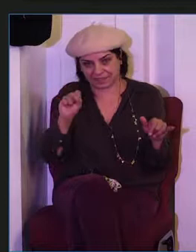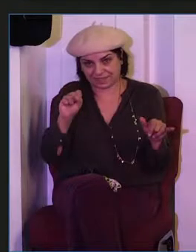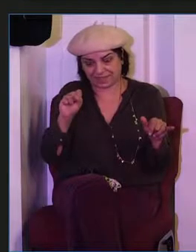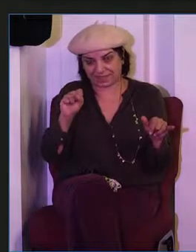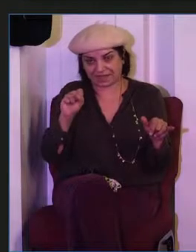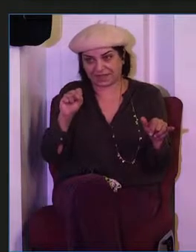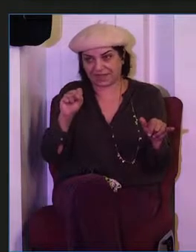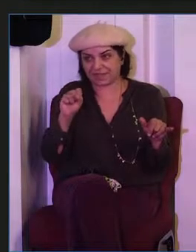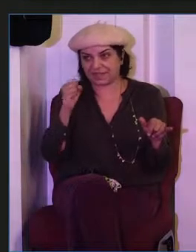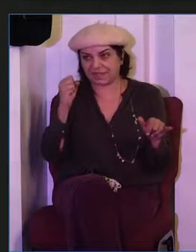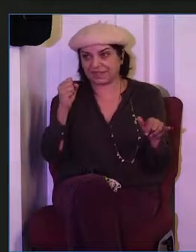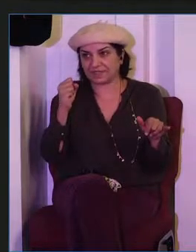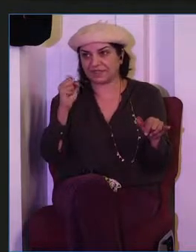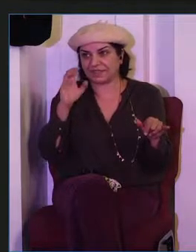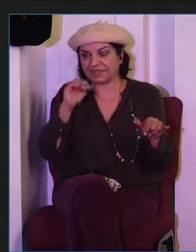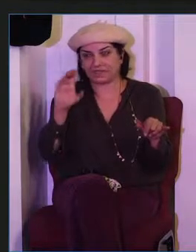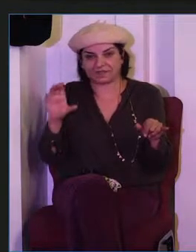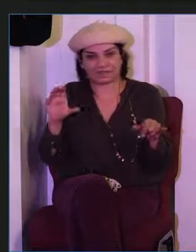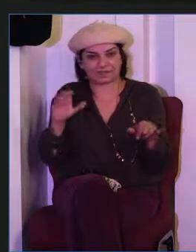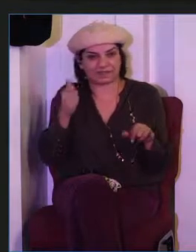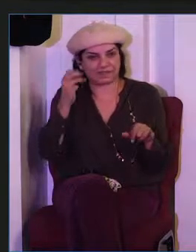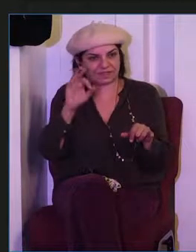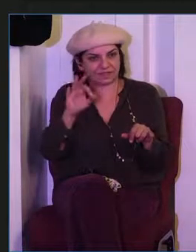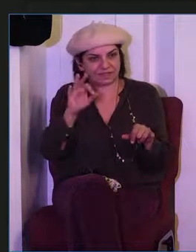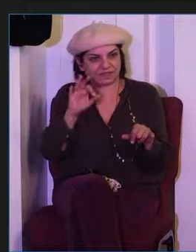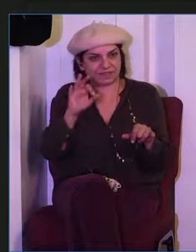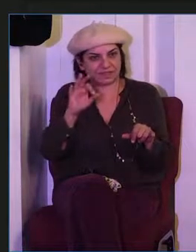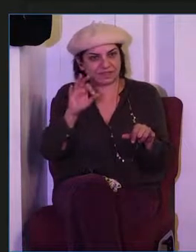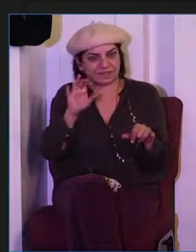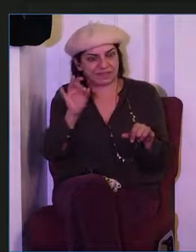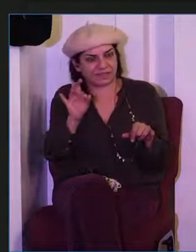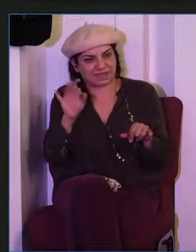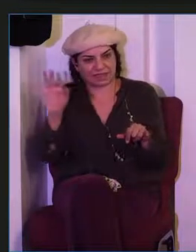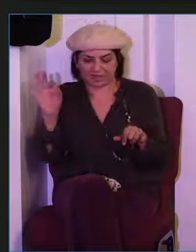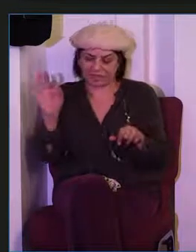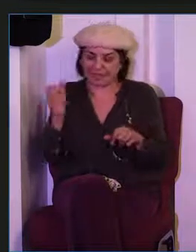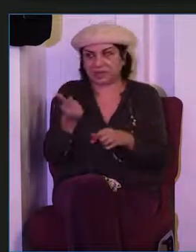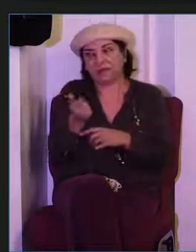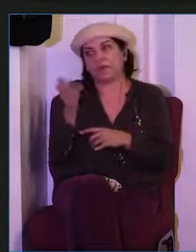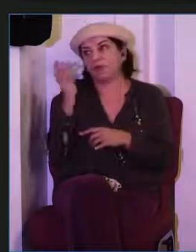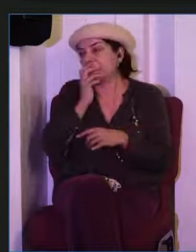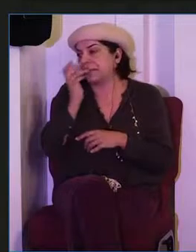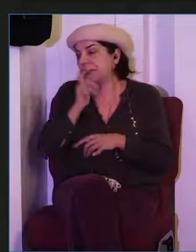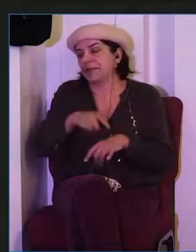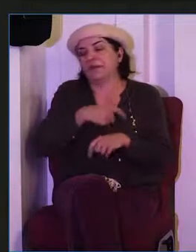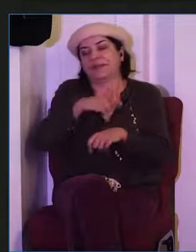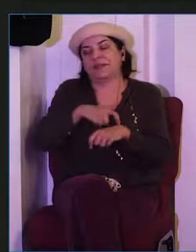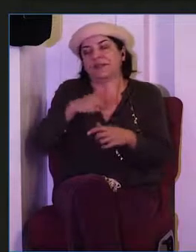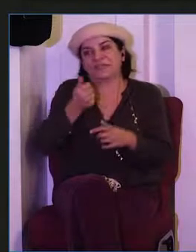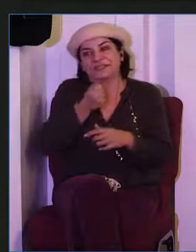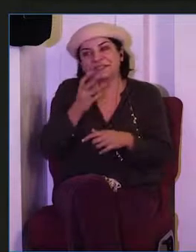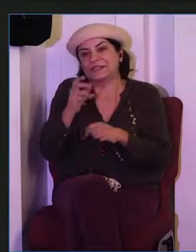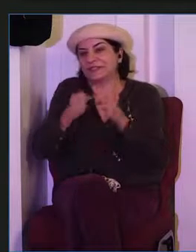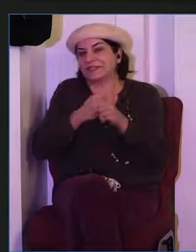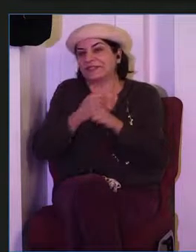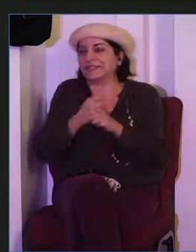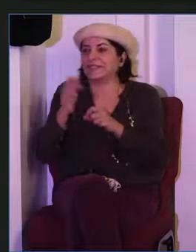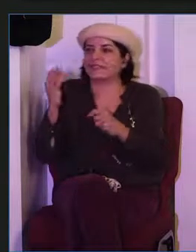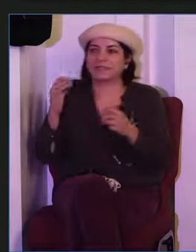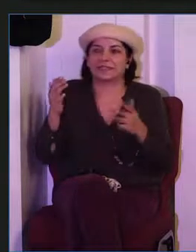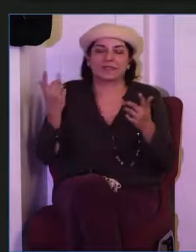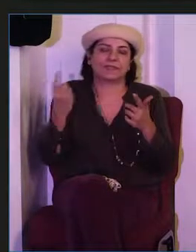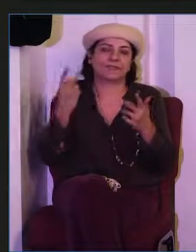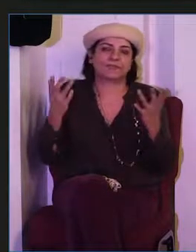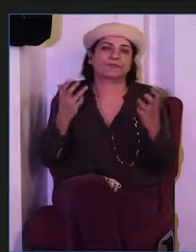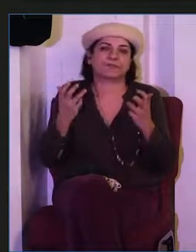1989. Oh, my goodness. A little few years there. And he's not as old as I am, though. He always wants people